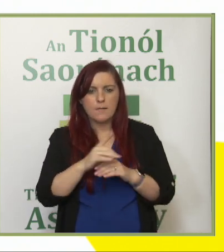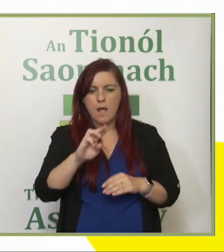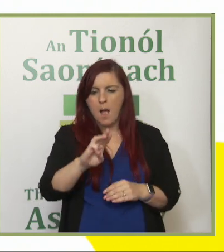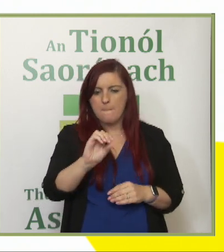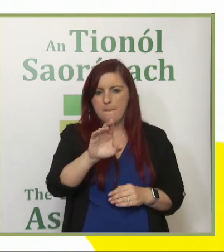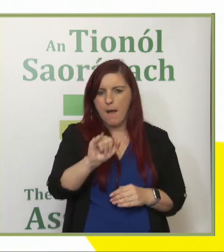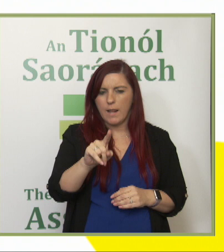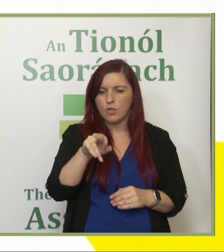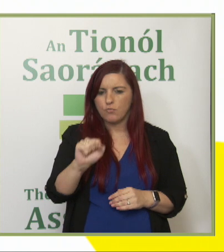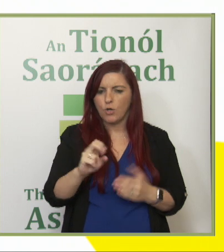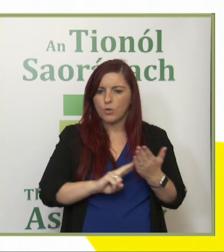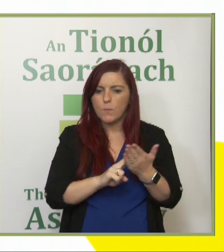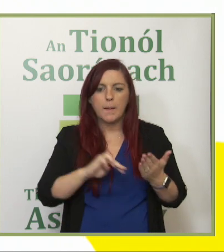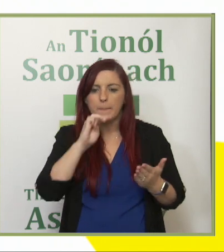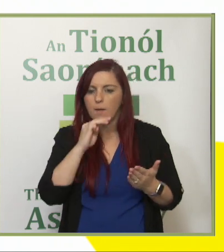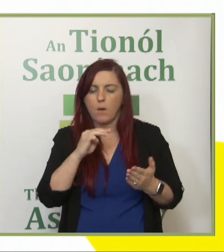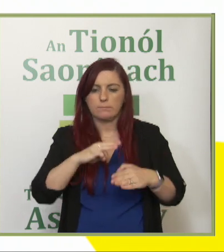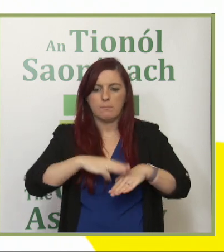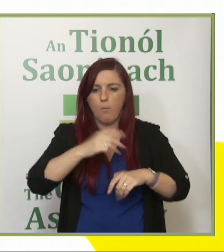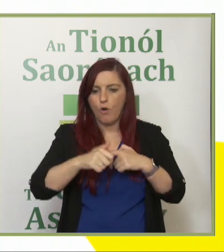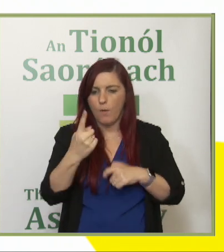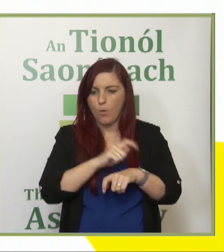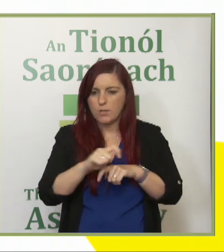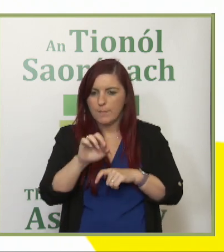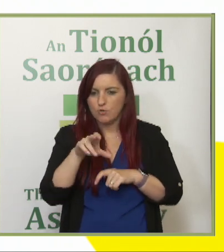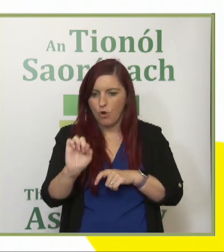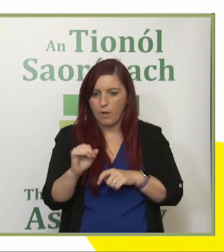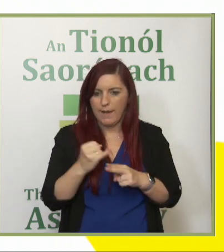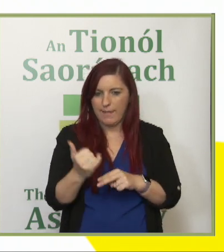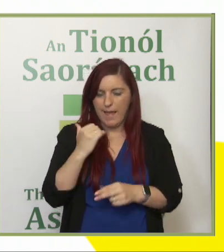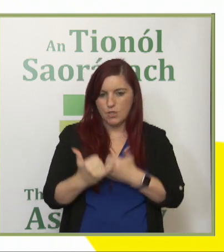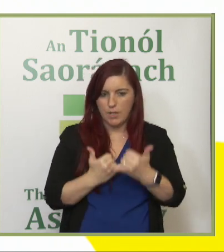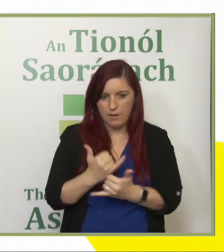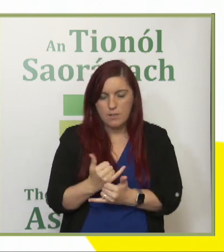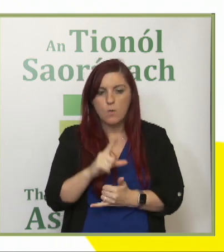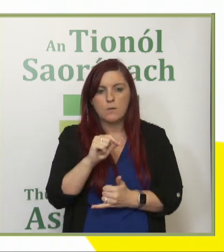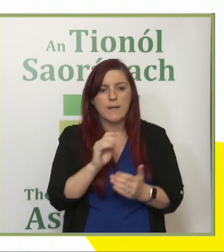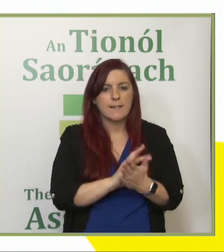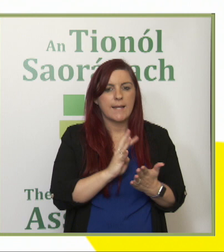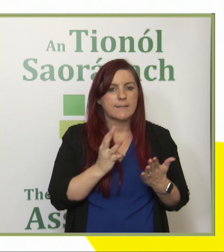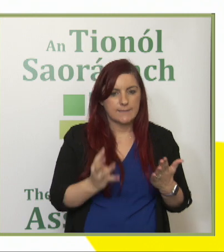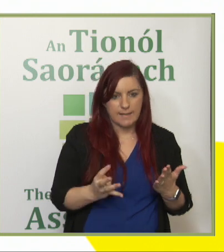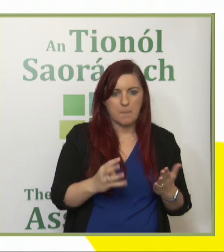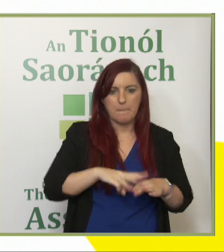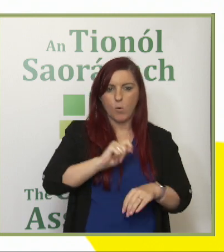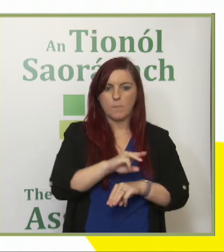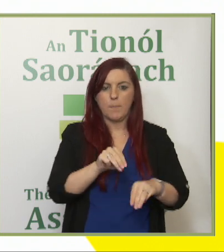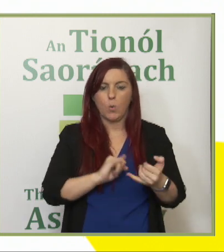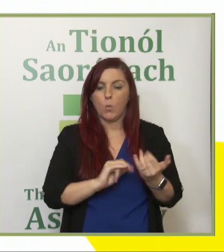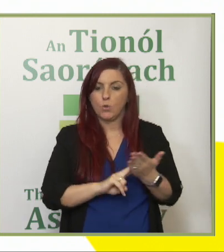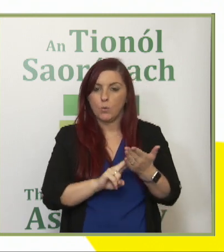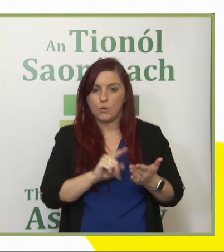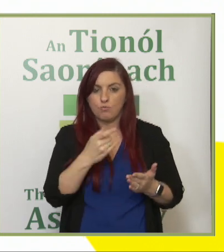And polydrug use is using more than one type of drug in the last year. So in 2019, we see that among people who use